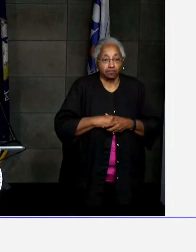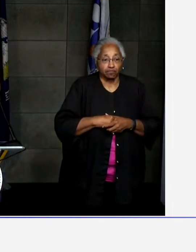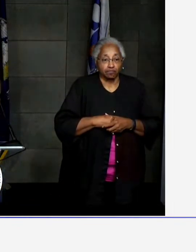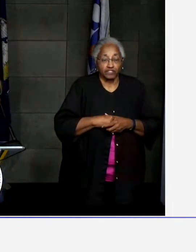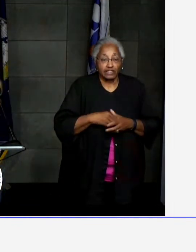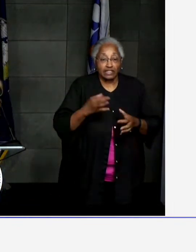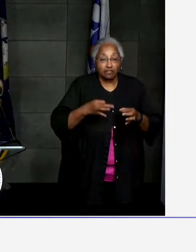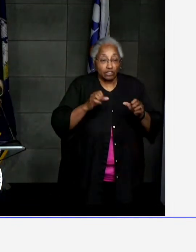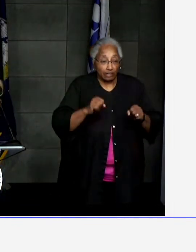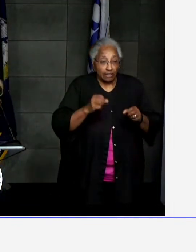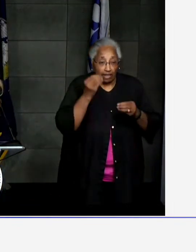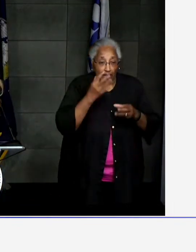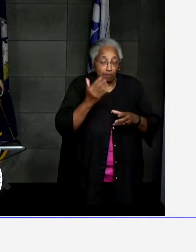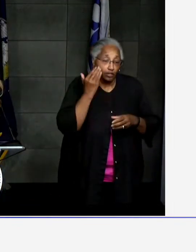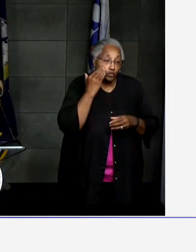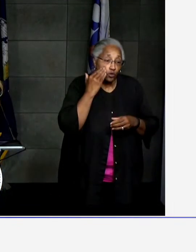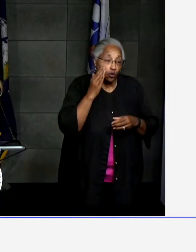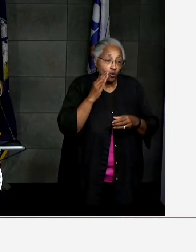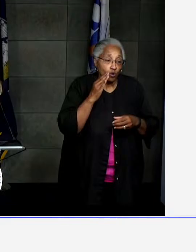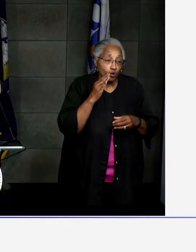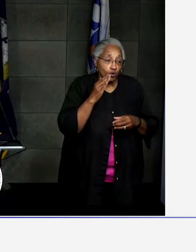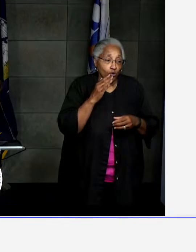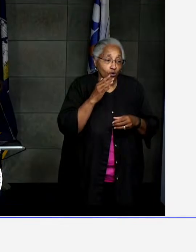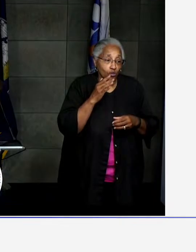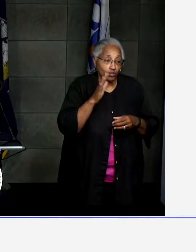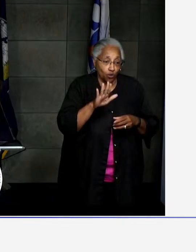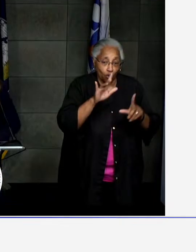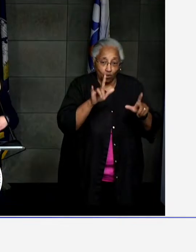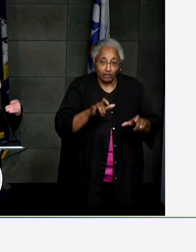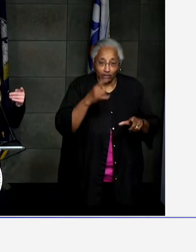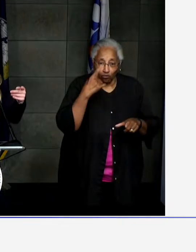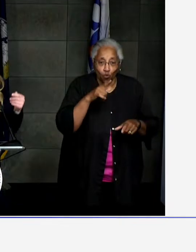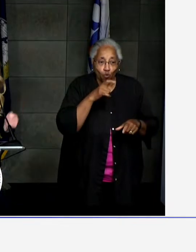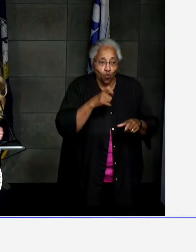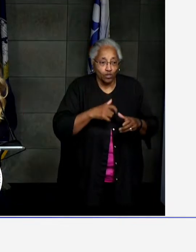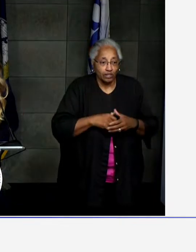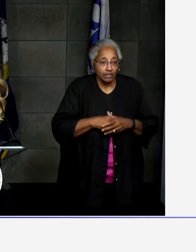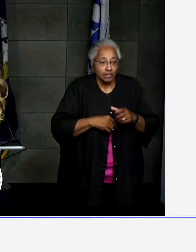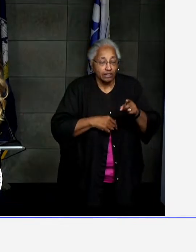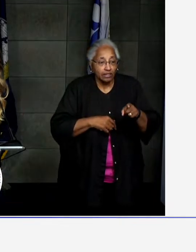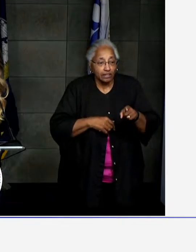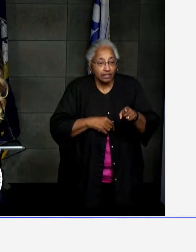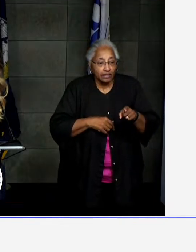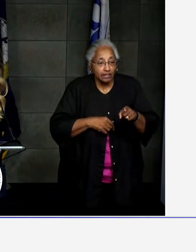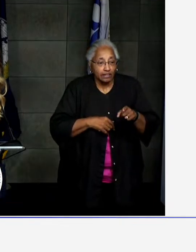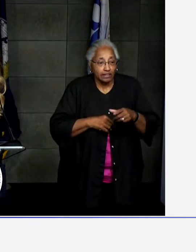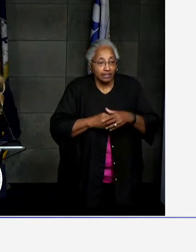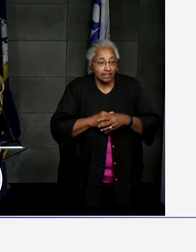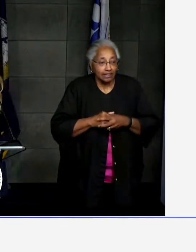And if you could let me know who your question is directed to so we can bring them up, that would be great. Yes, sir.